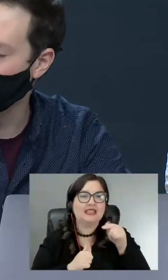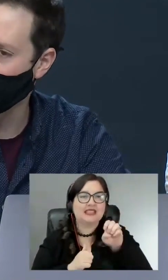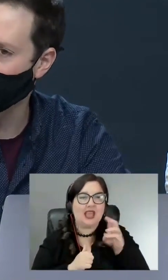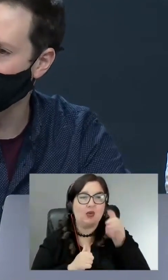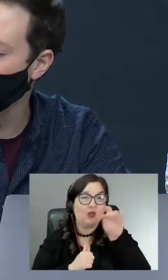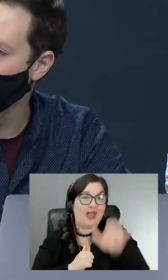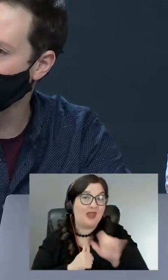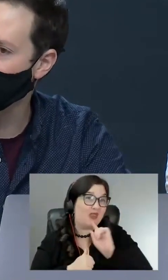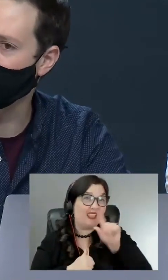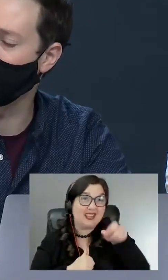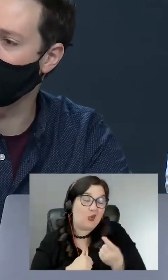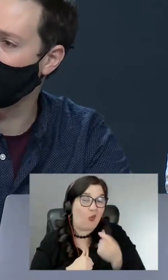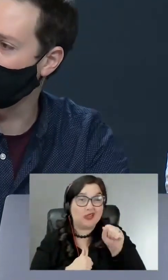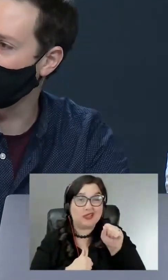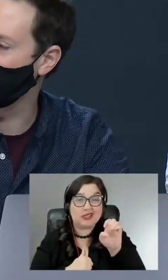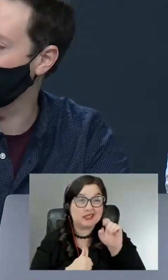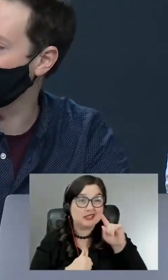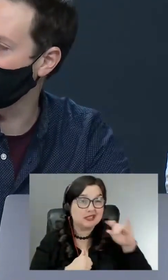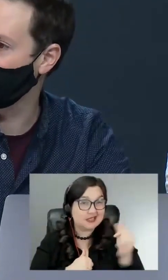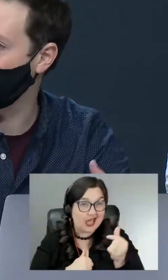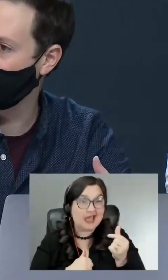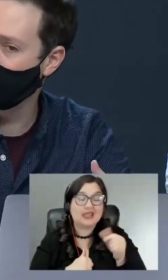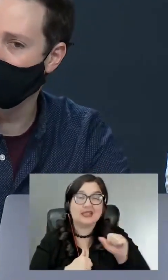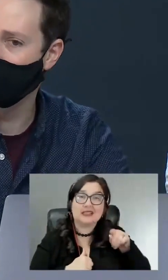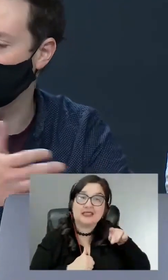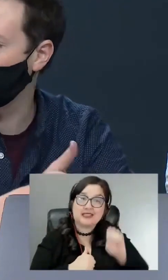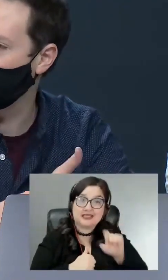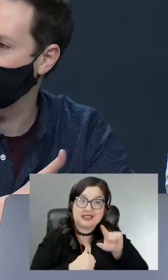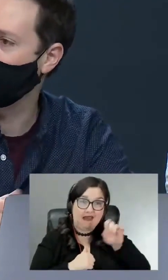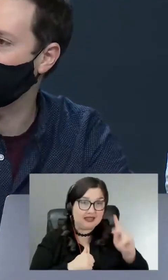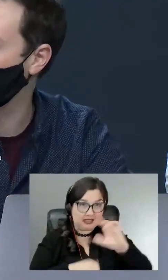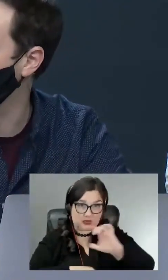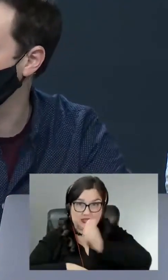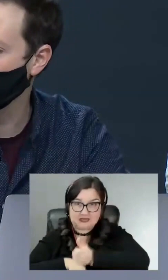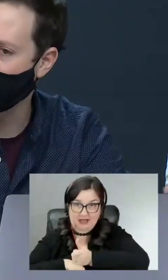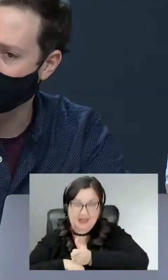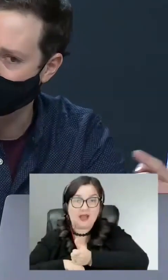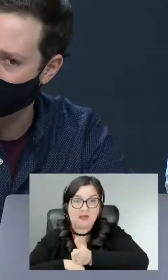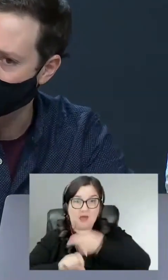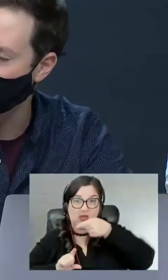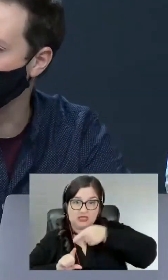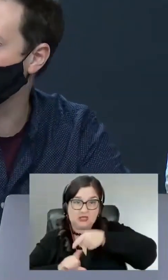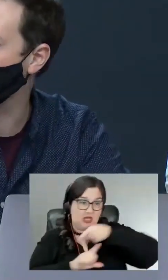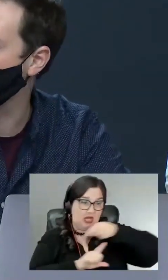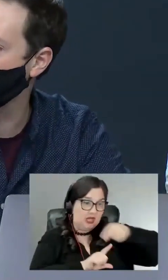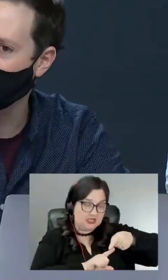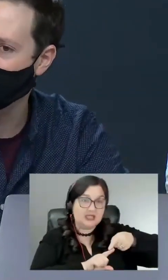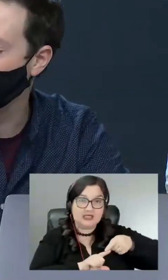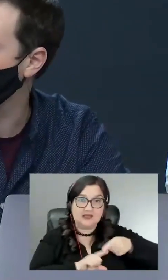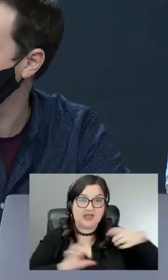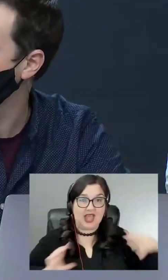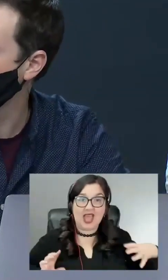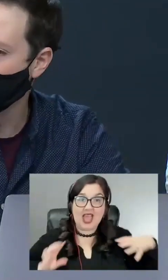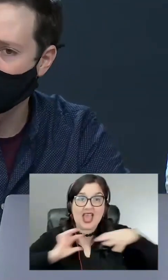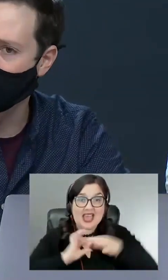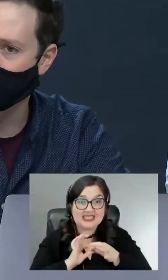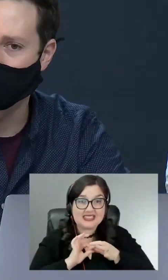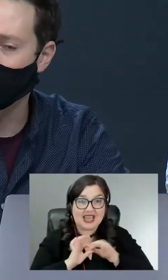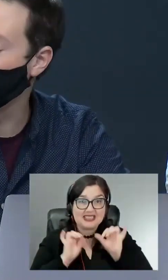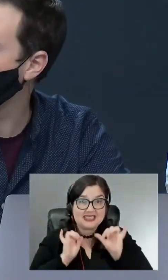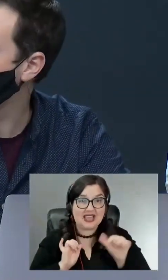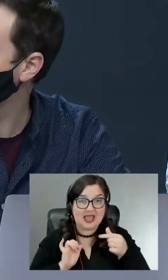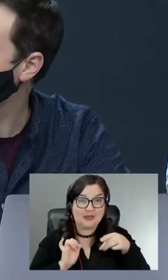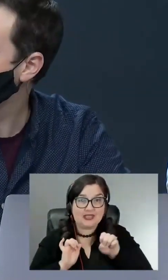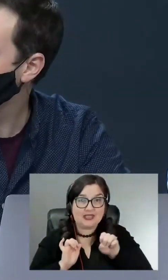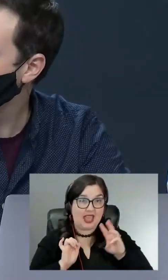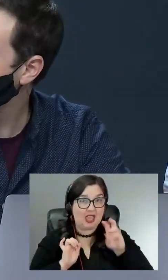can enable SiteLink on one VIF on one end, one VIF on the other end, attach those two to the same DX gateway, and you're good to